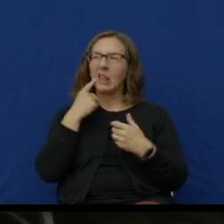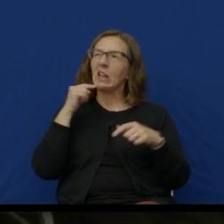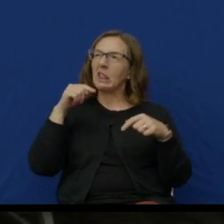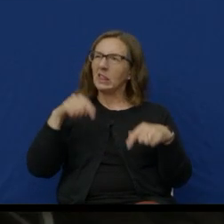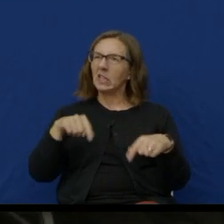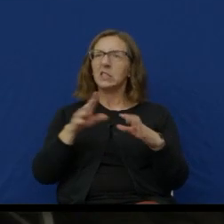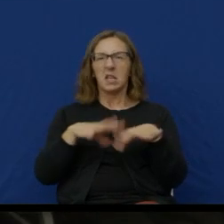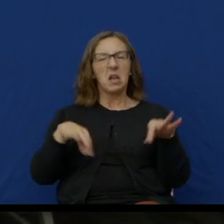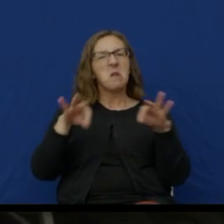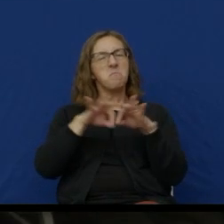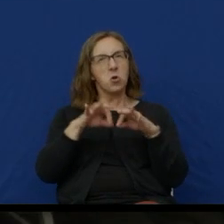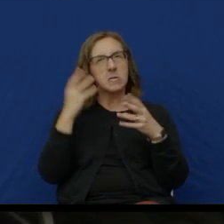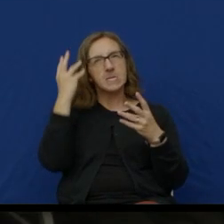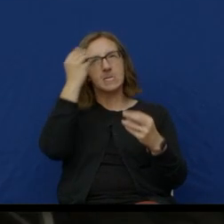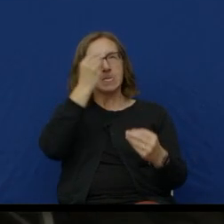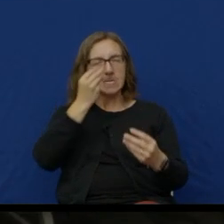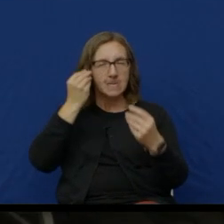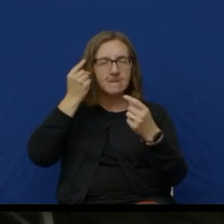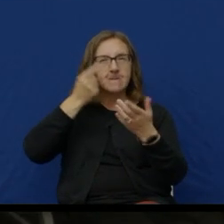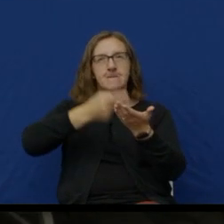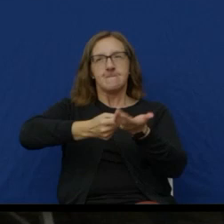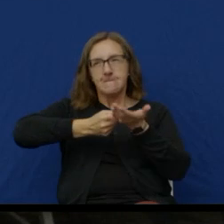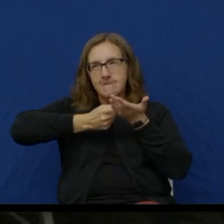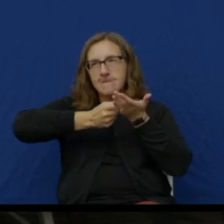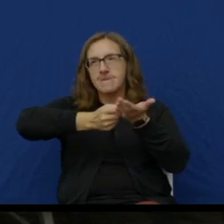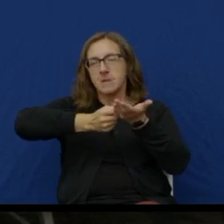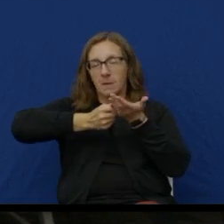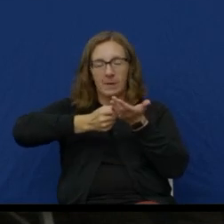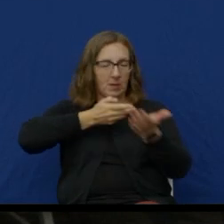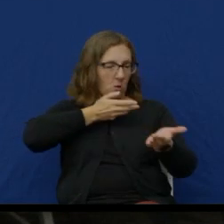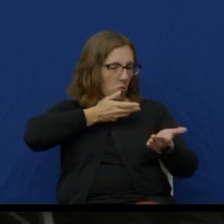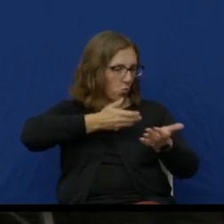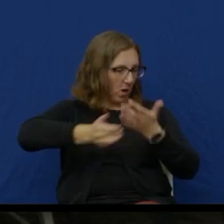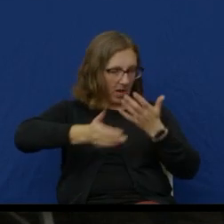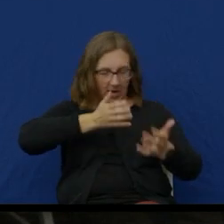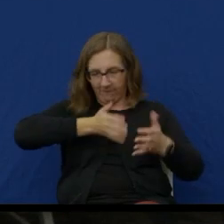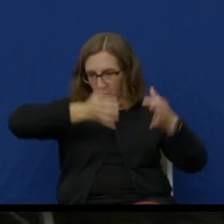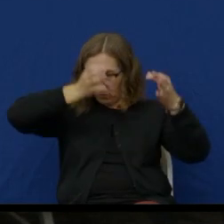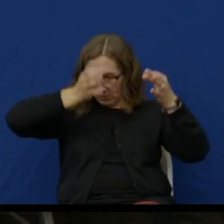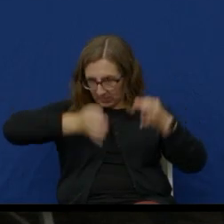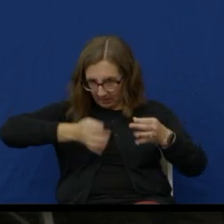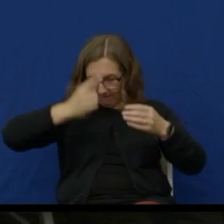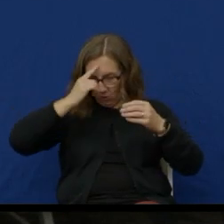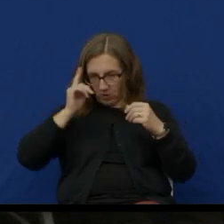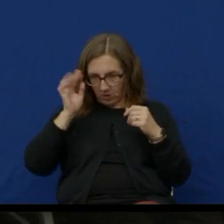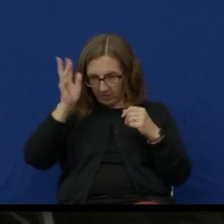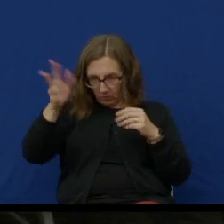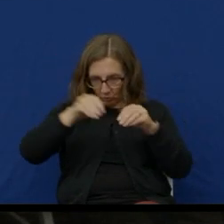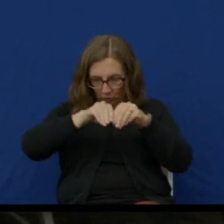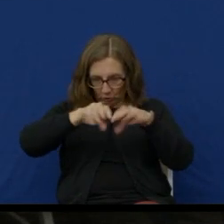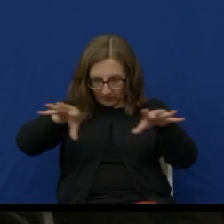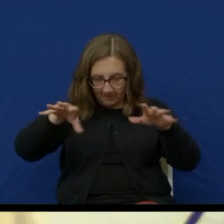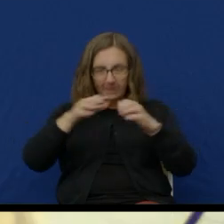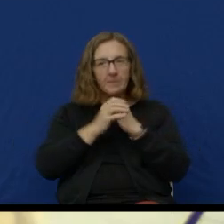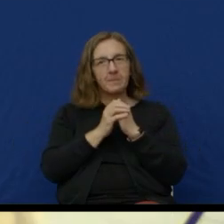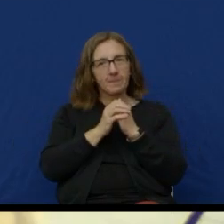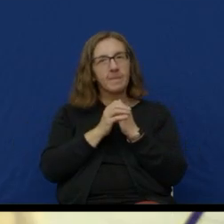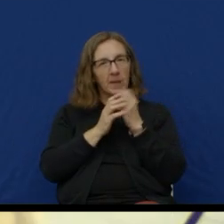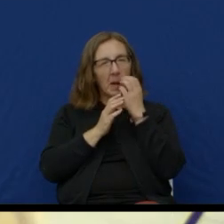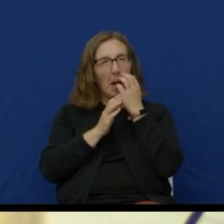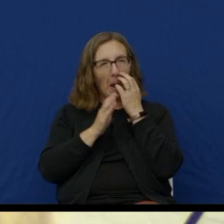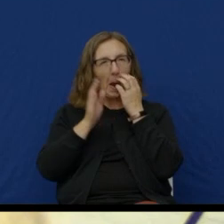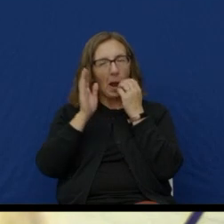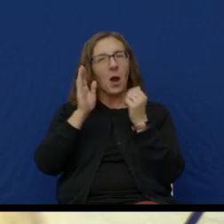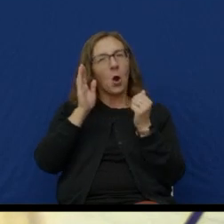this. Whatever we adopt for further dissemination and discussion will be